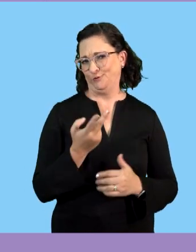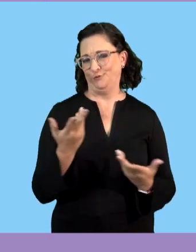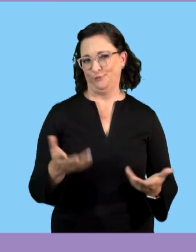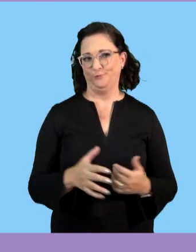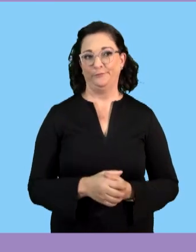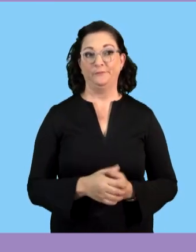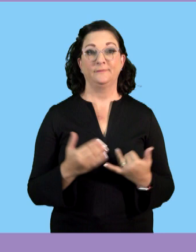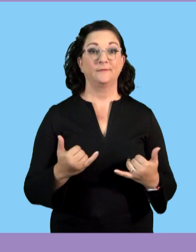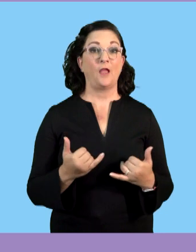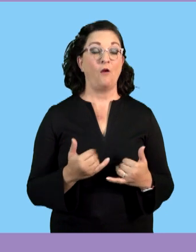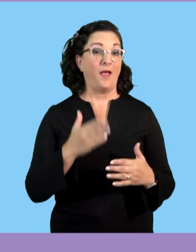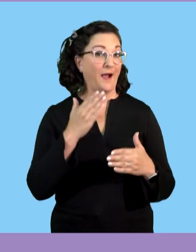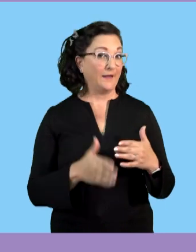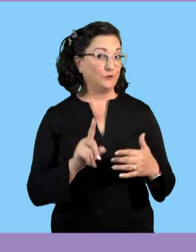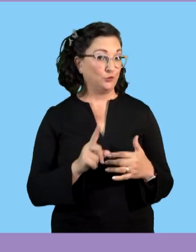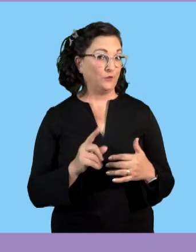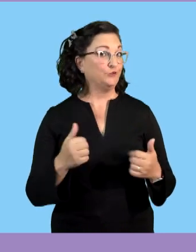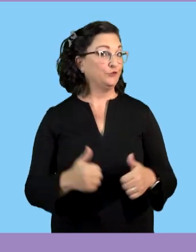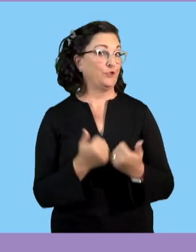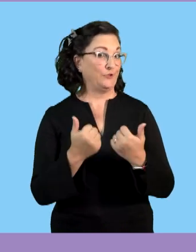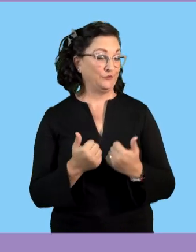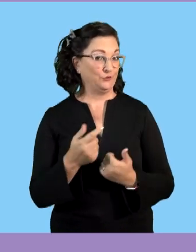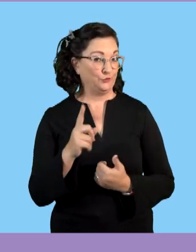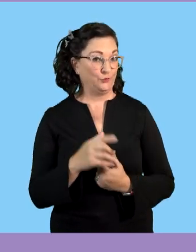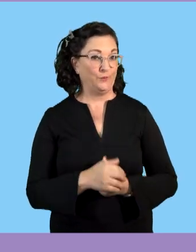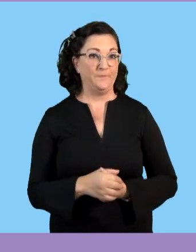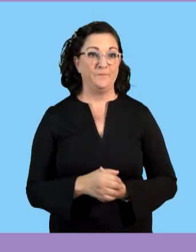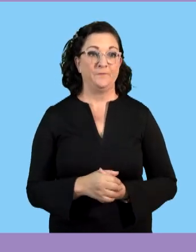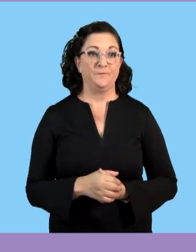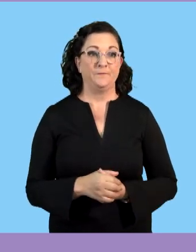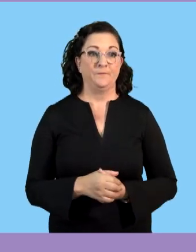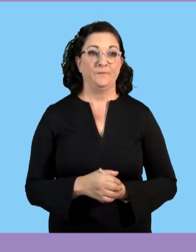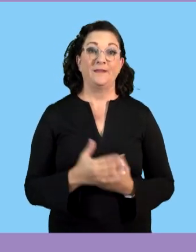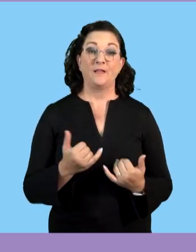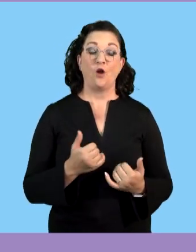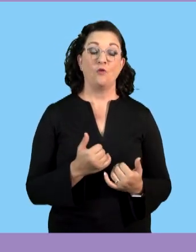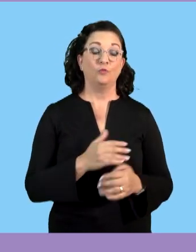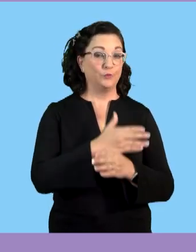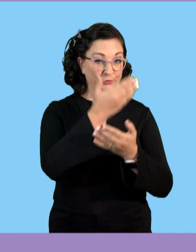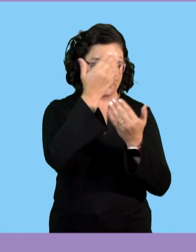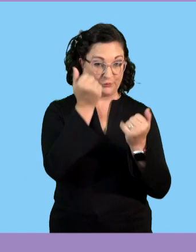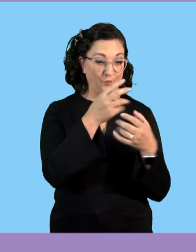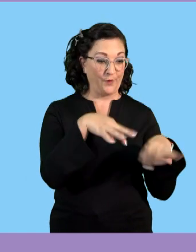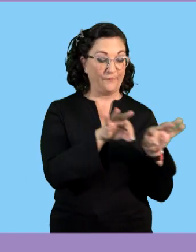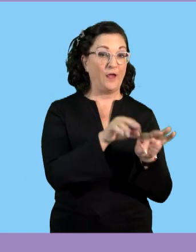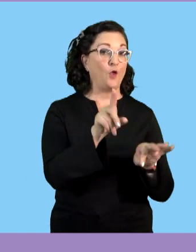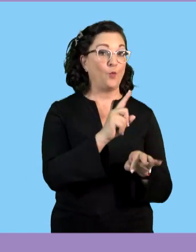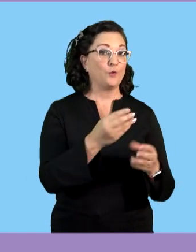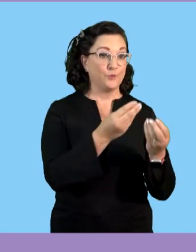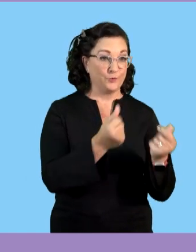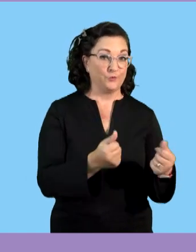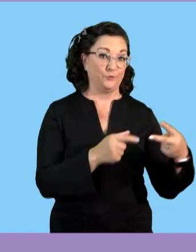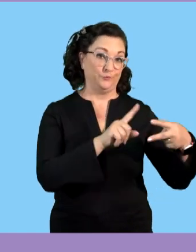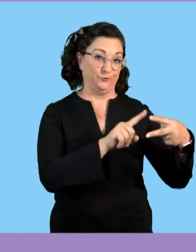this lesson. Let's end the lesson with a nice challenge. So solve for the unknown value in the